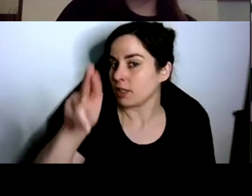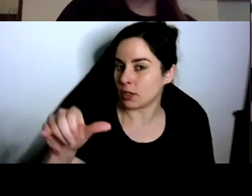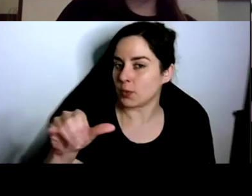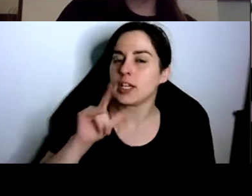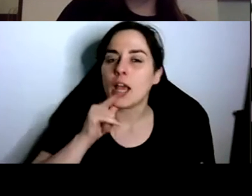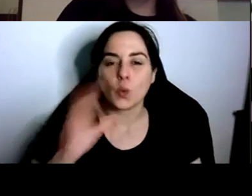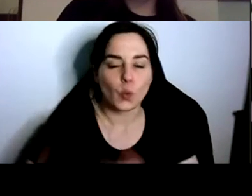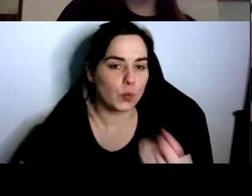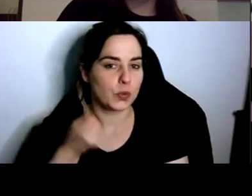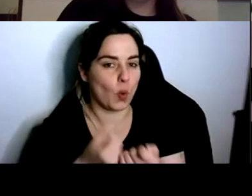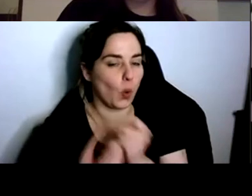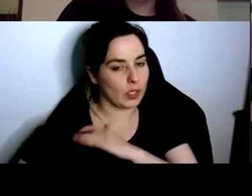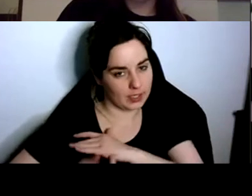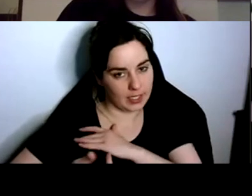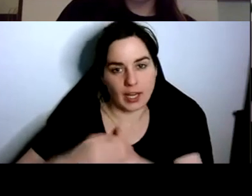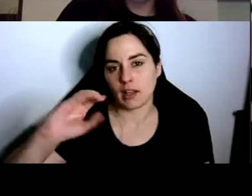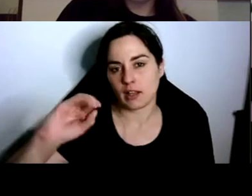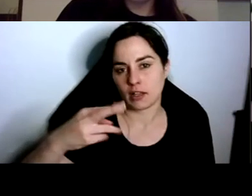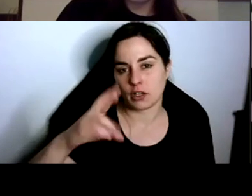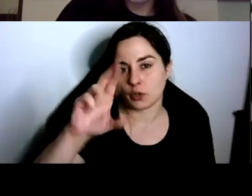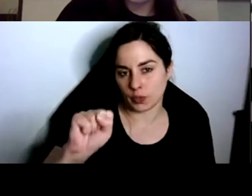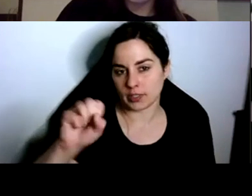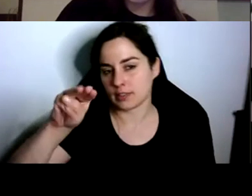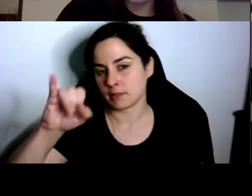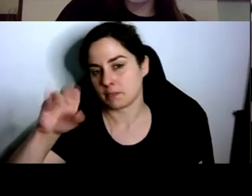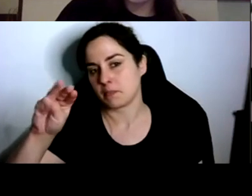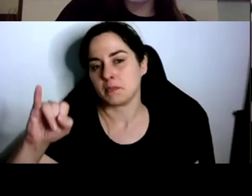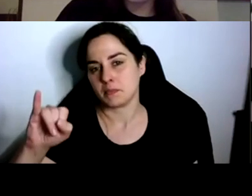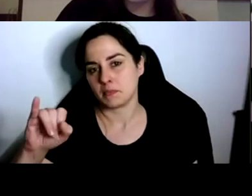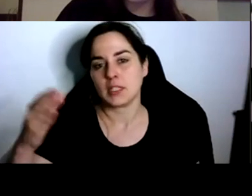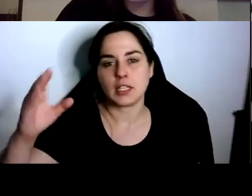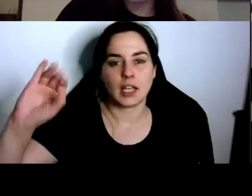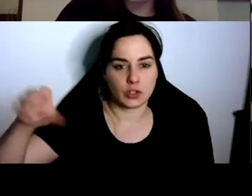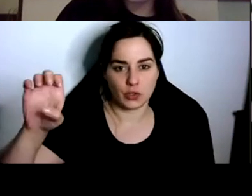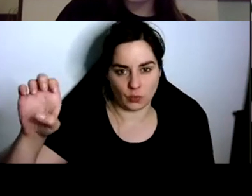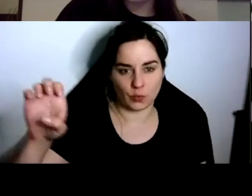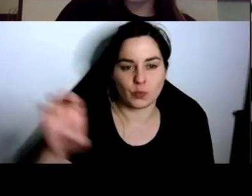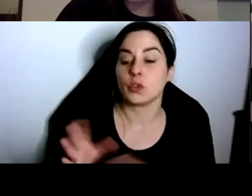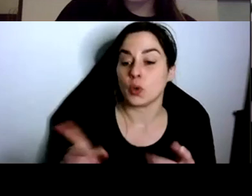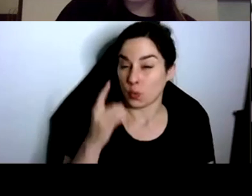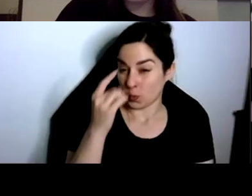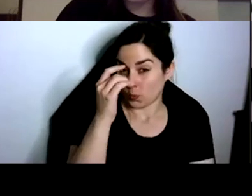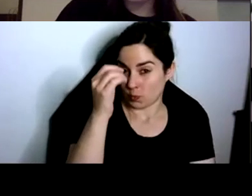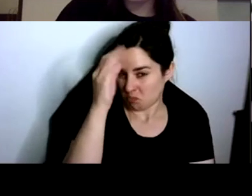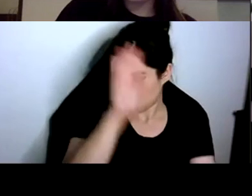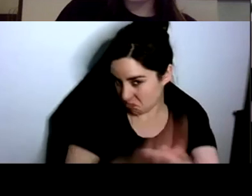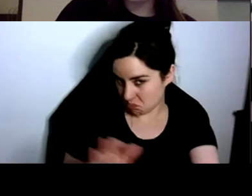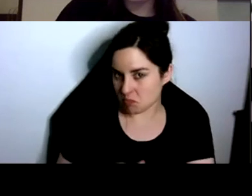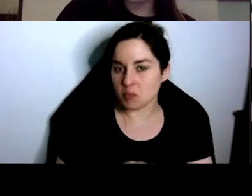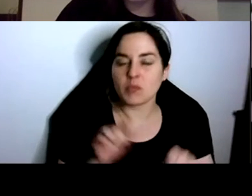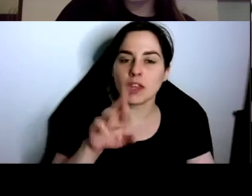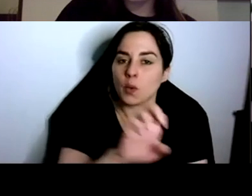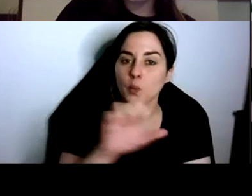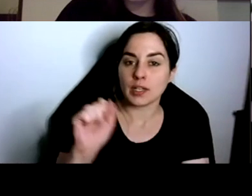Chris, Mimi, and Joe. Just a reminder that Real Asian is still going on until November 19th. You can learn more